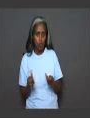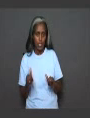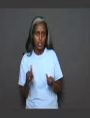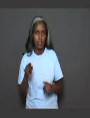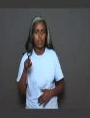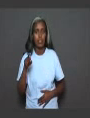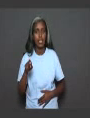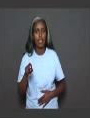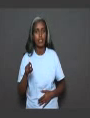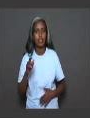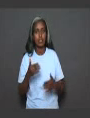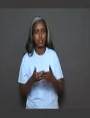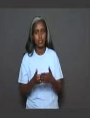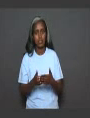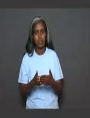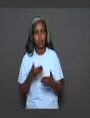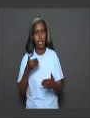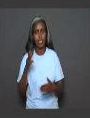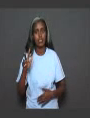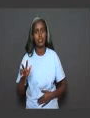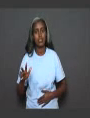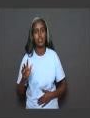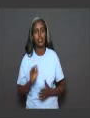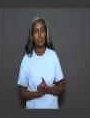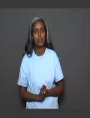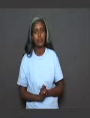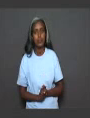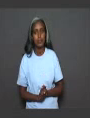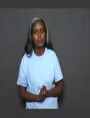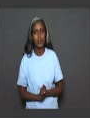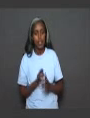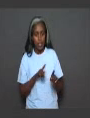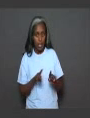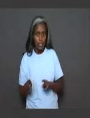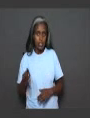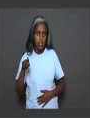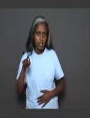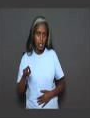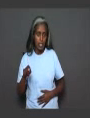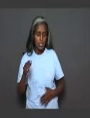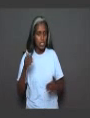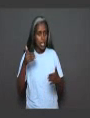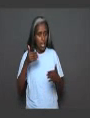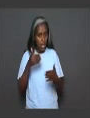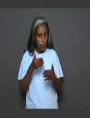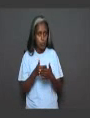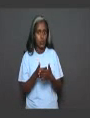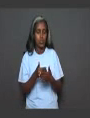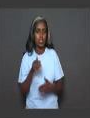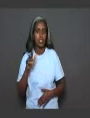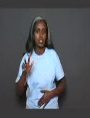over x minus 3 as x approaches